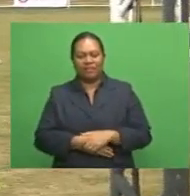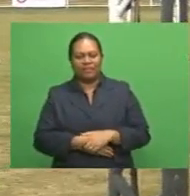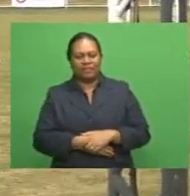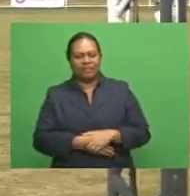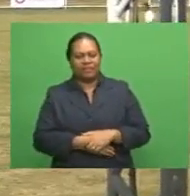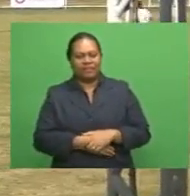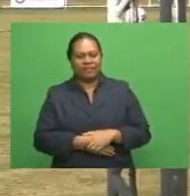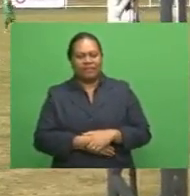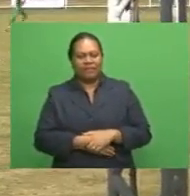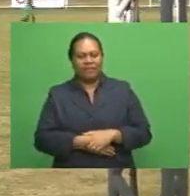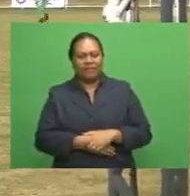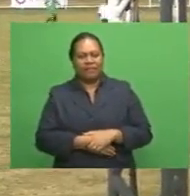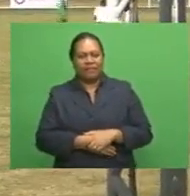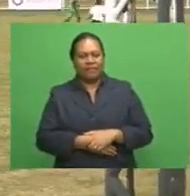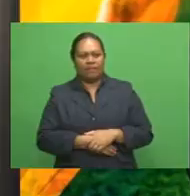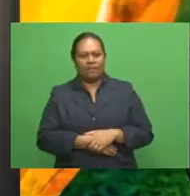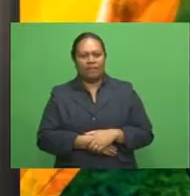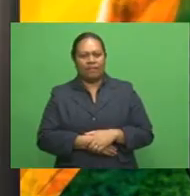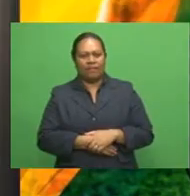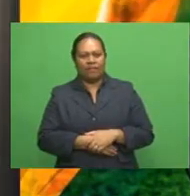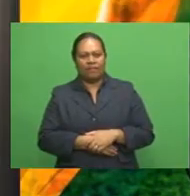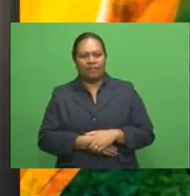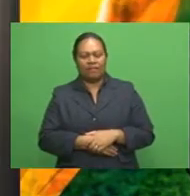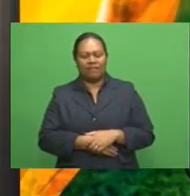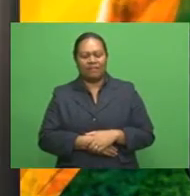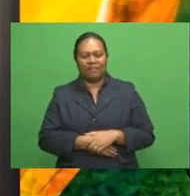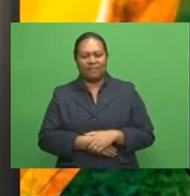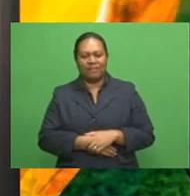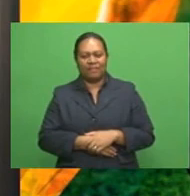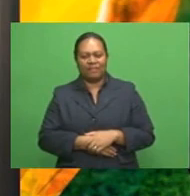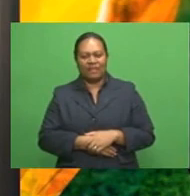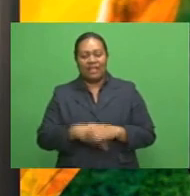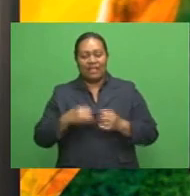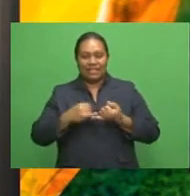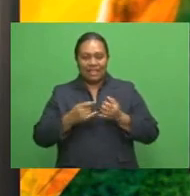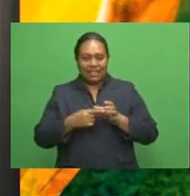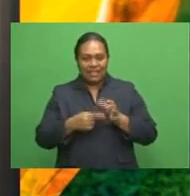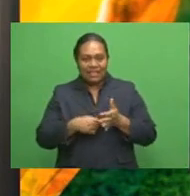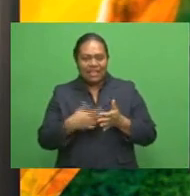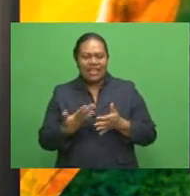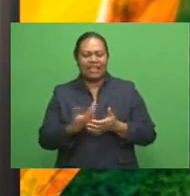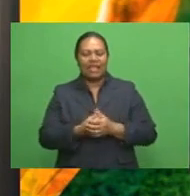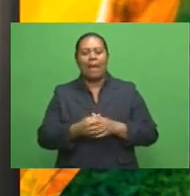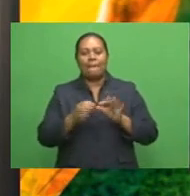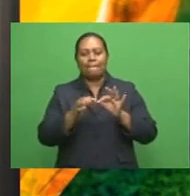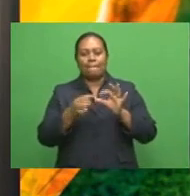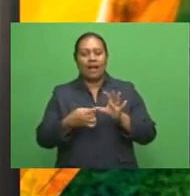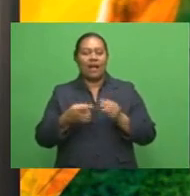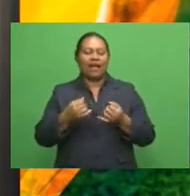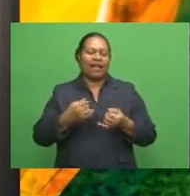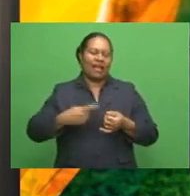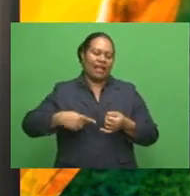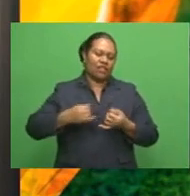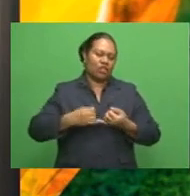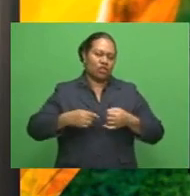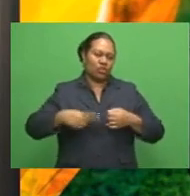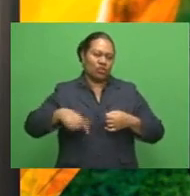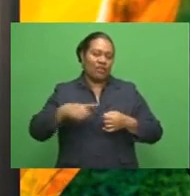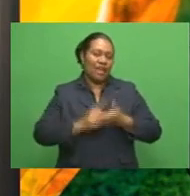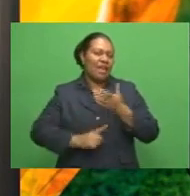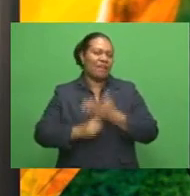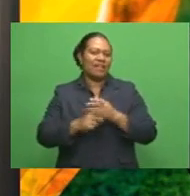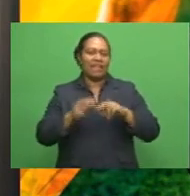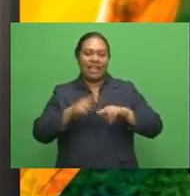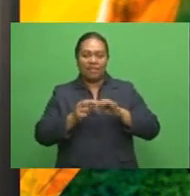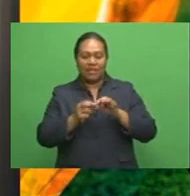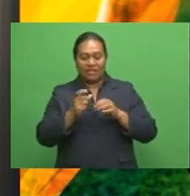Tavi, FBC Sports. And you can watch this Saturday's match between Ba and Suva live and exclusive on FBC